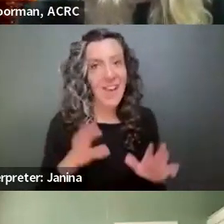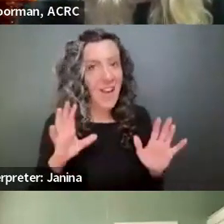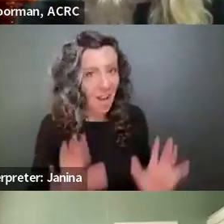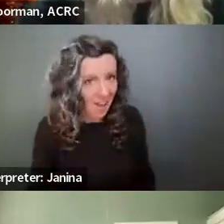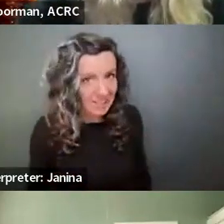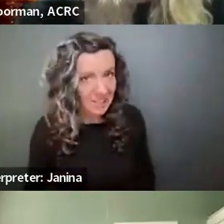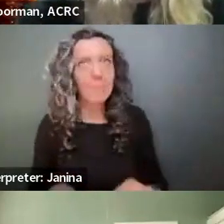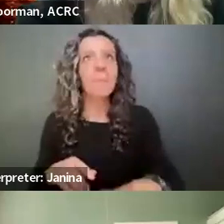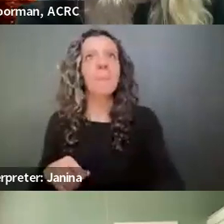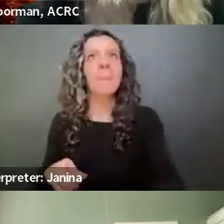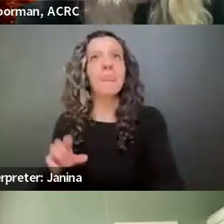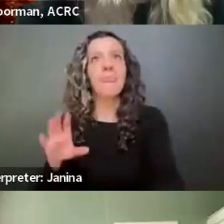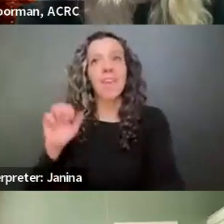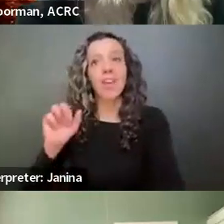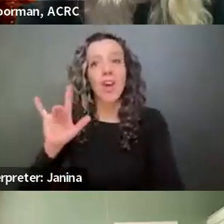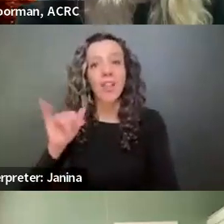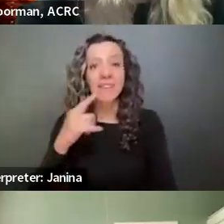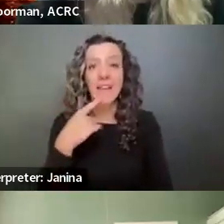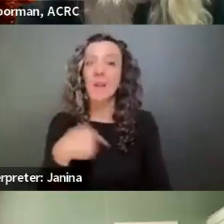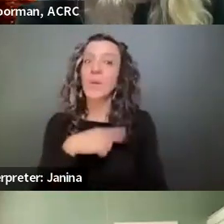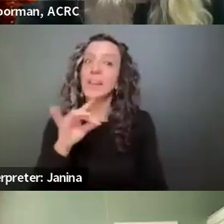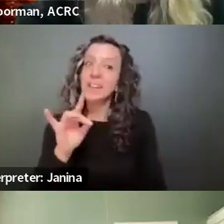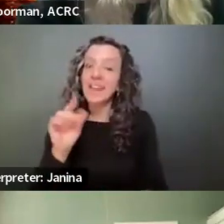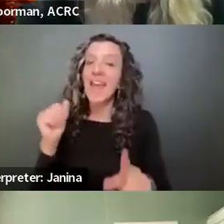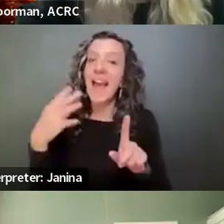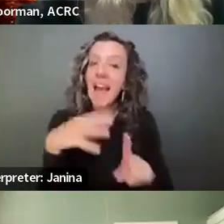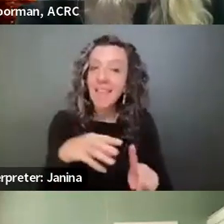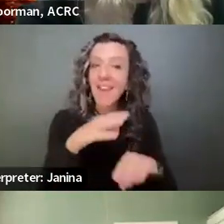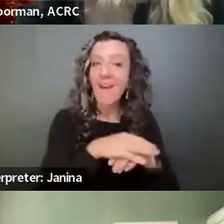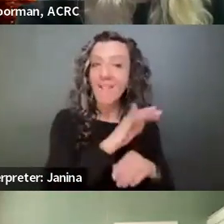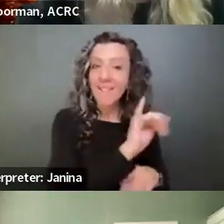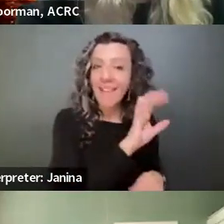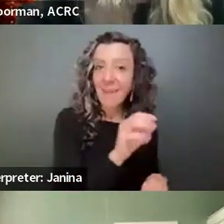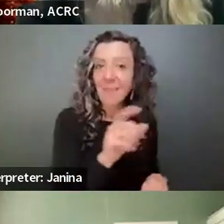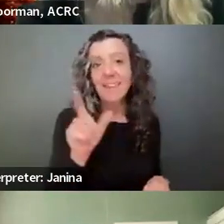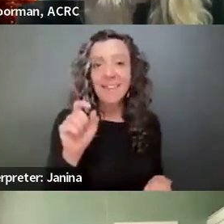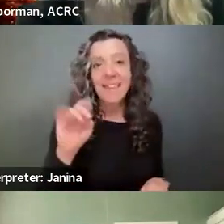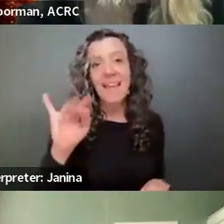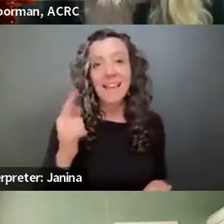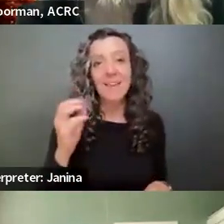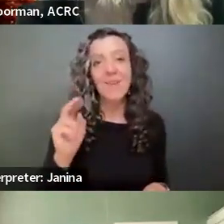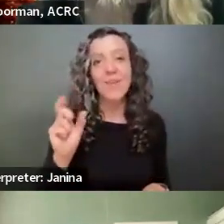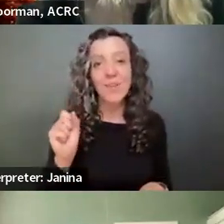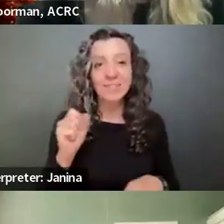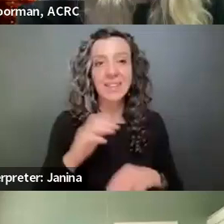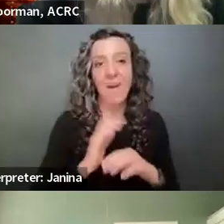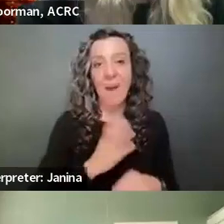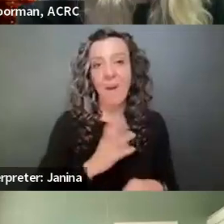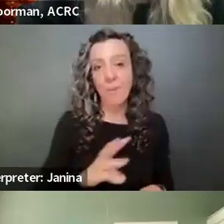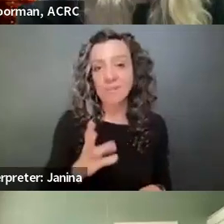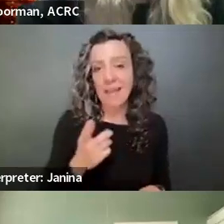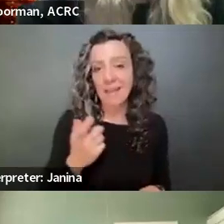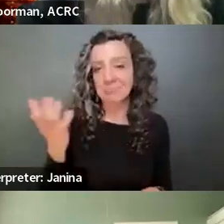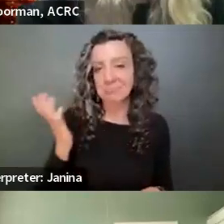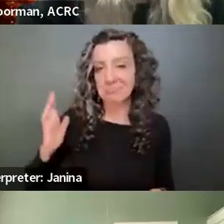a highlight on LendingWorks on our website Oh, cool. a little while back. So I'd encourage everyone to